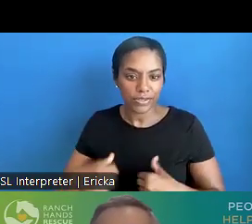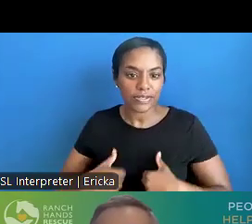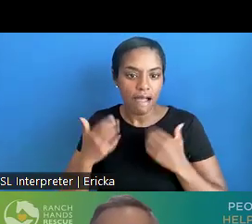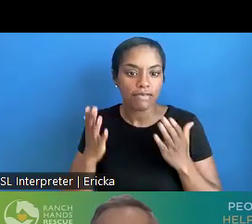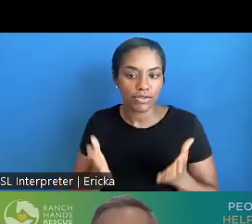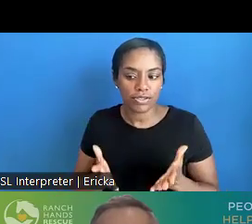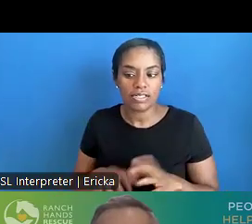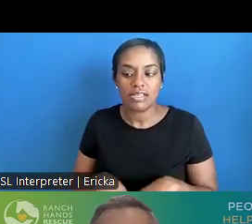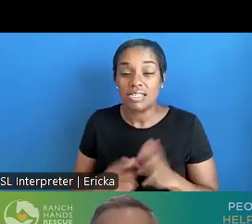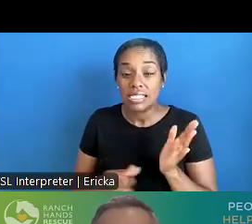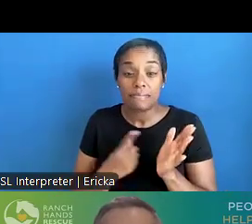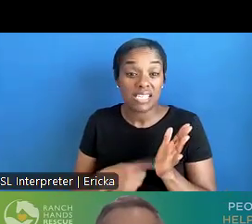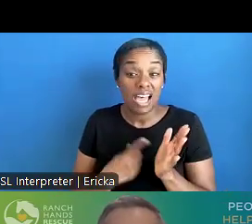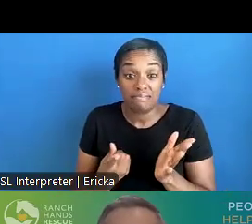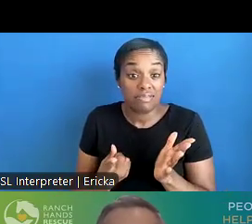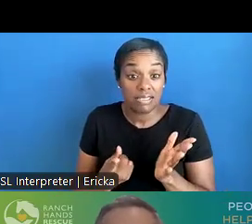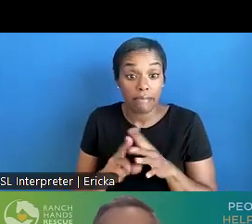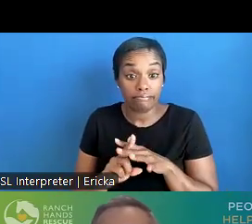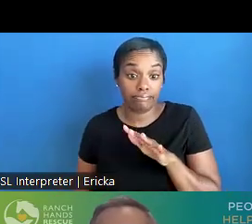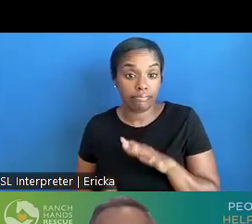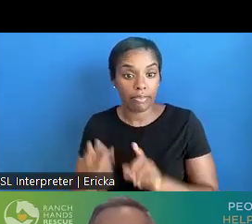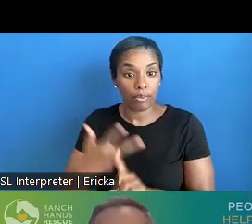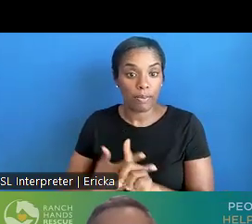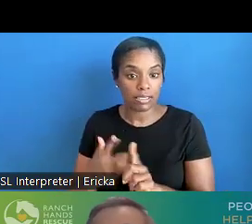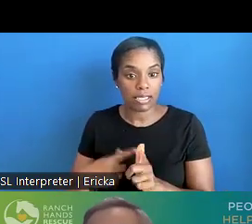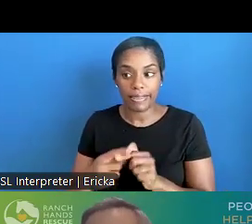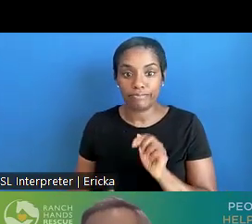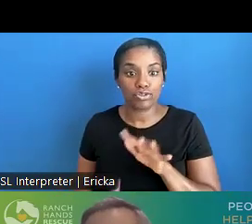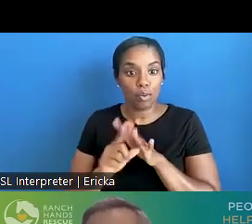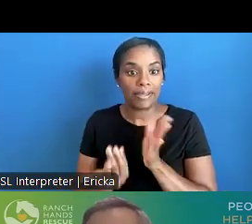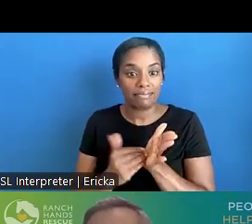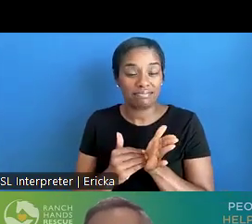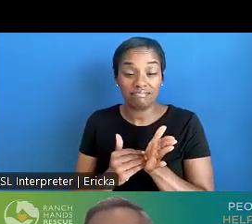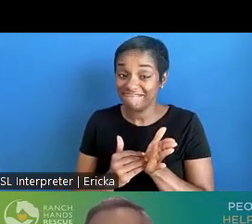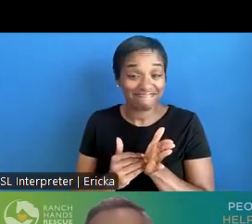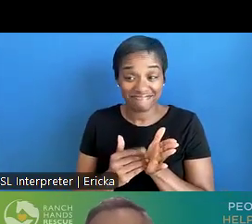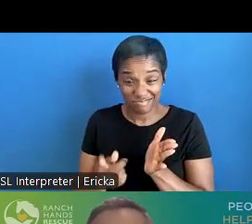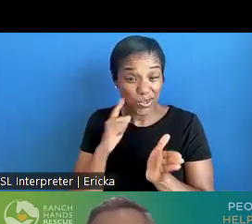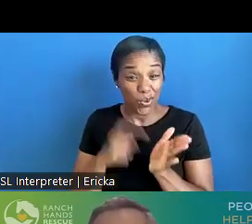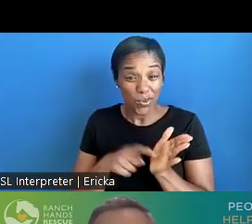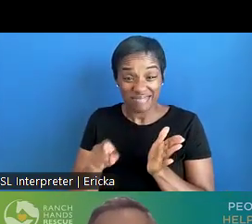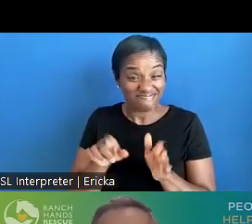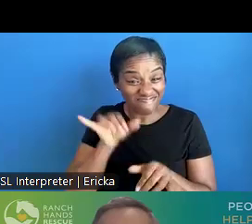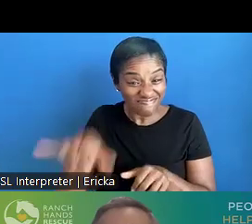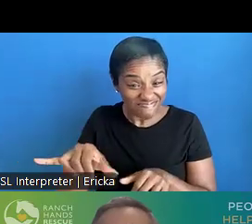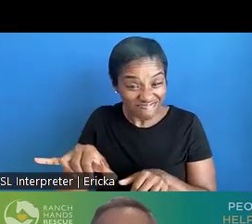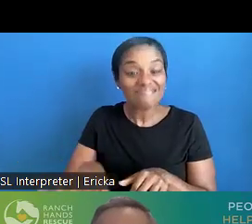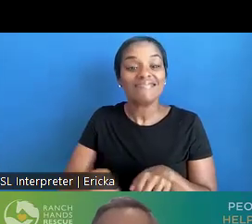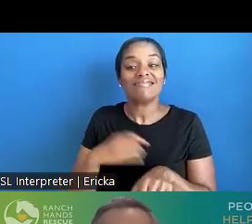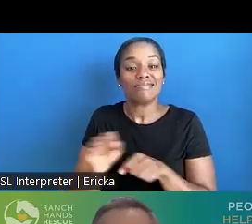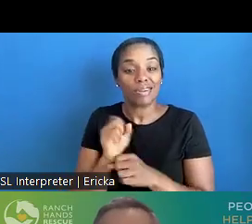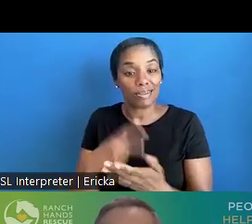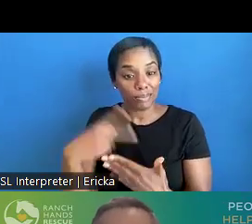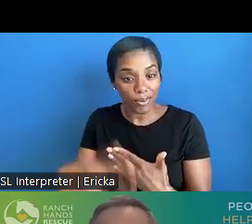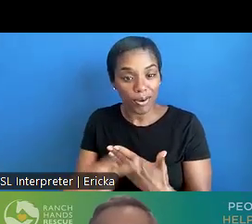will often go dark for 3 months and then come back. And so we're not seeing that. They're not running. They're staying, they're working the program, and then they're